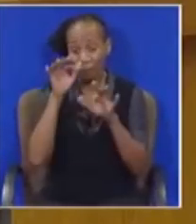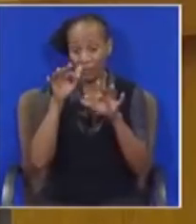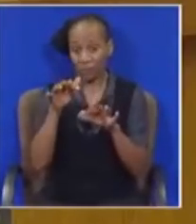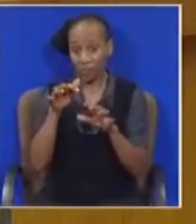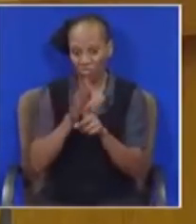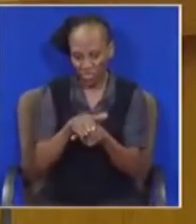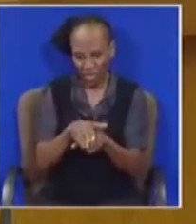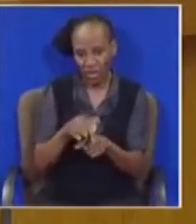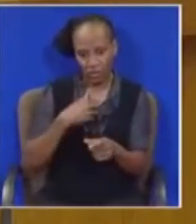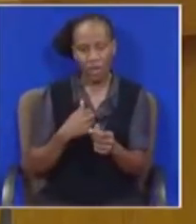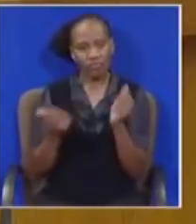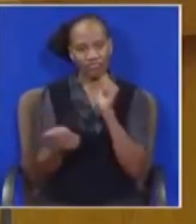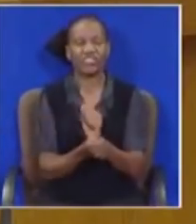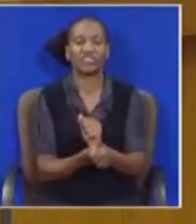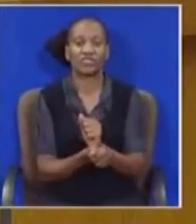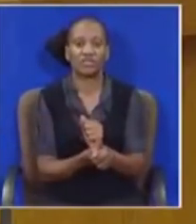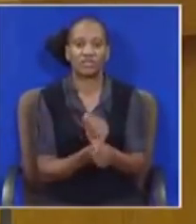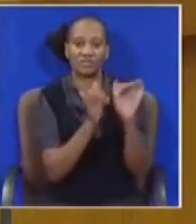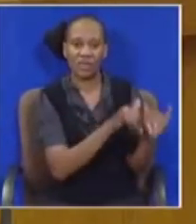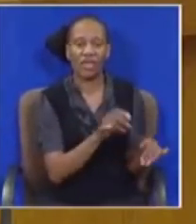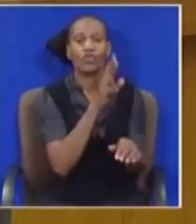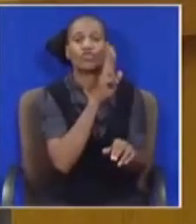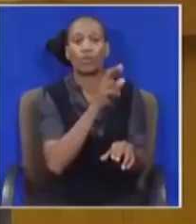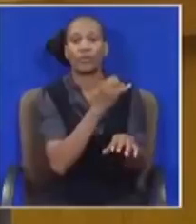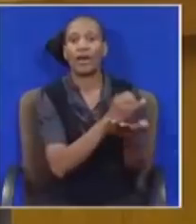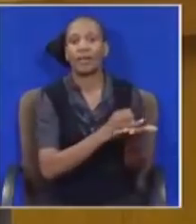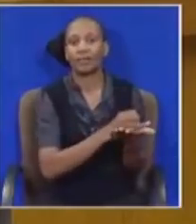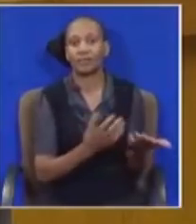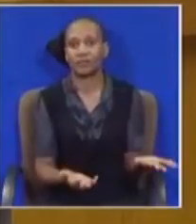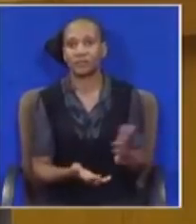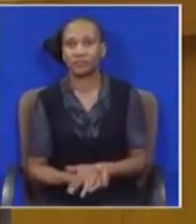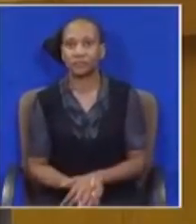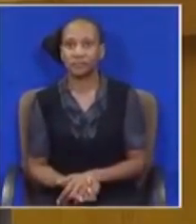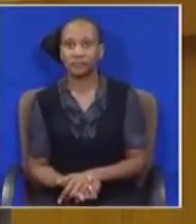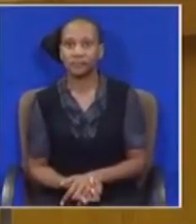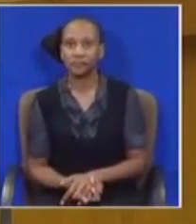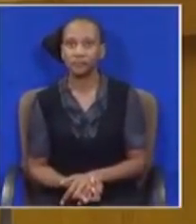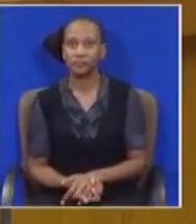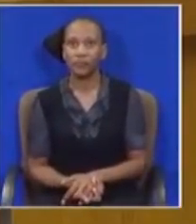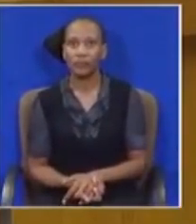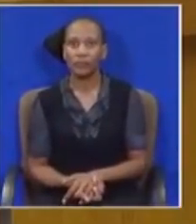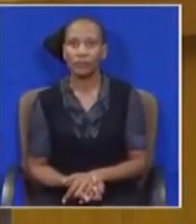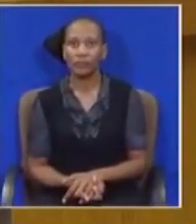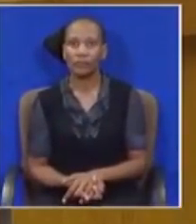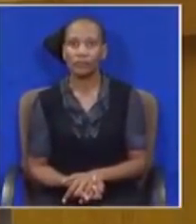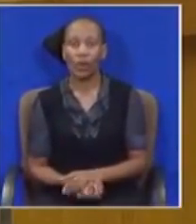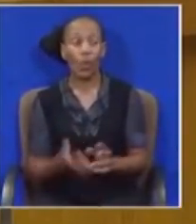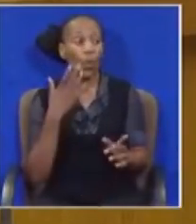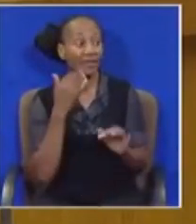population. En route to Robben Island, I chanced upon a